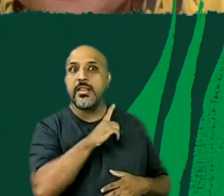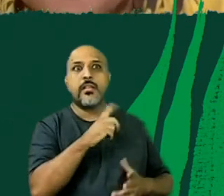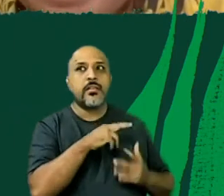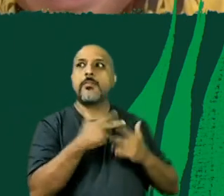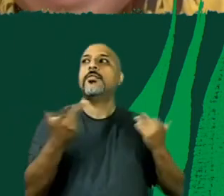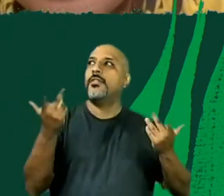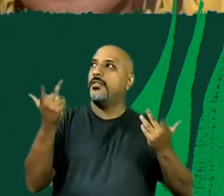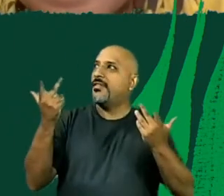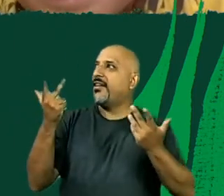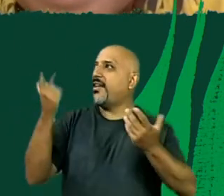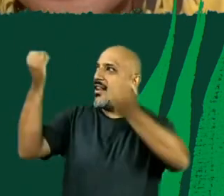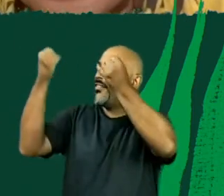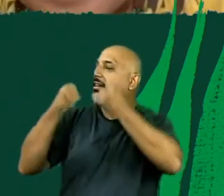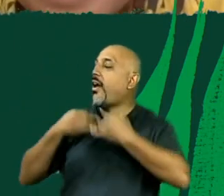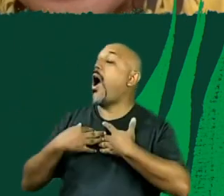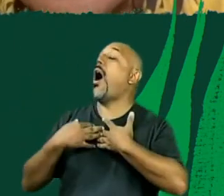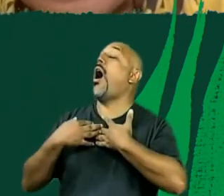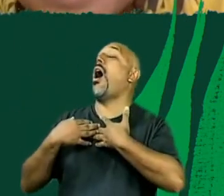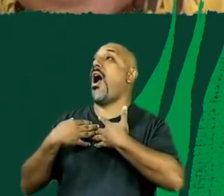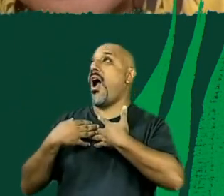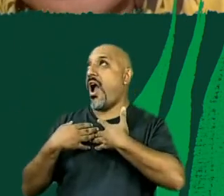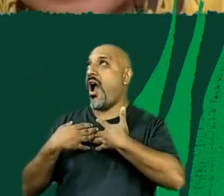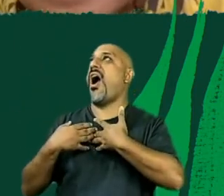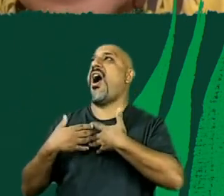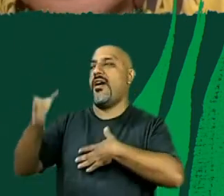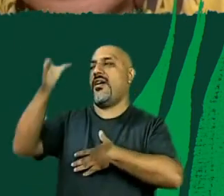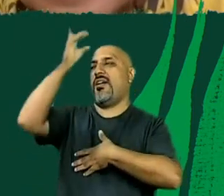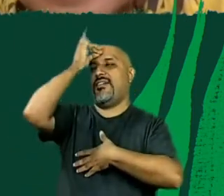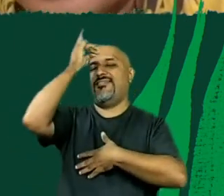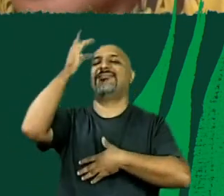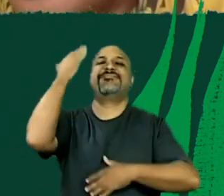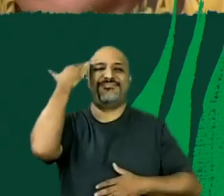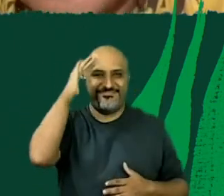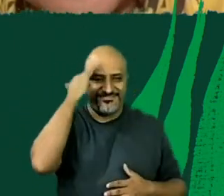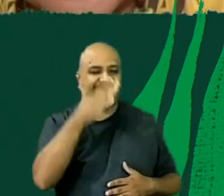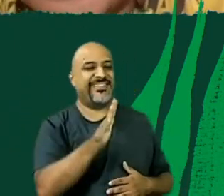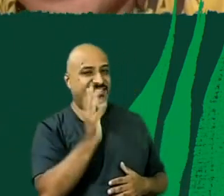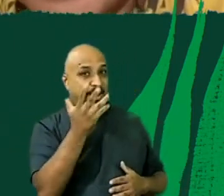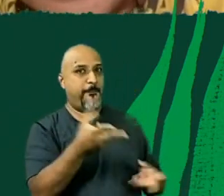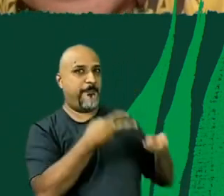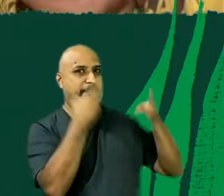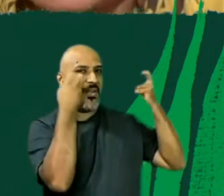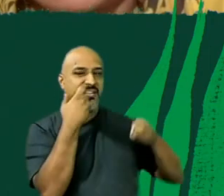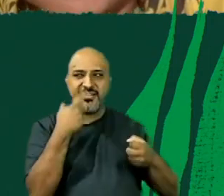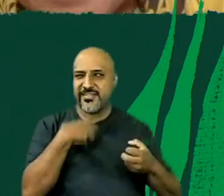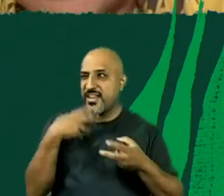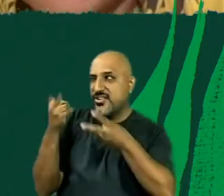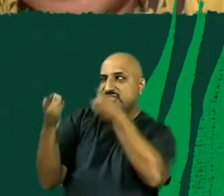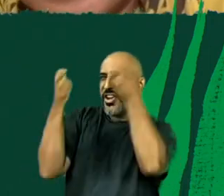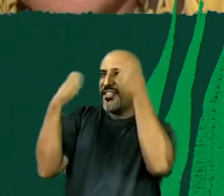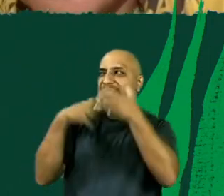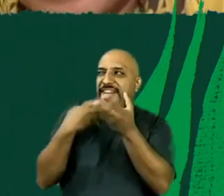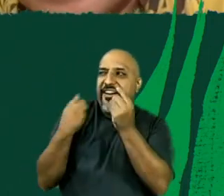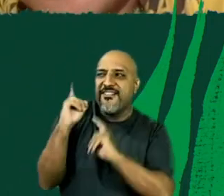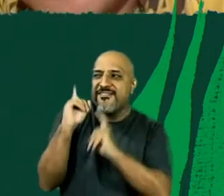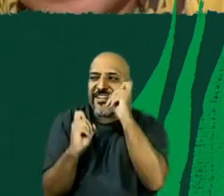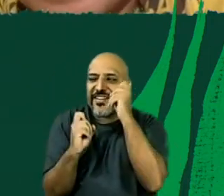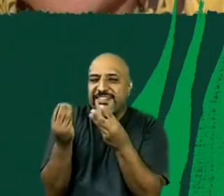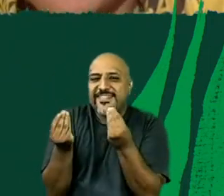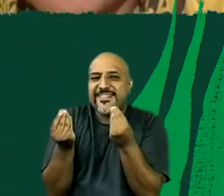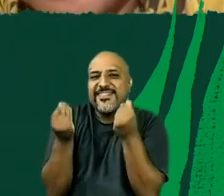She says so much. So to have this tone, the pitch, the